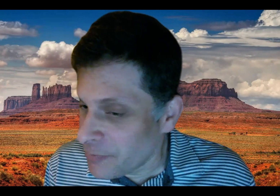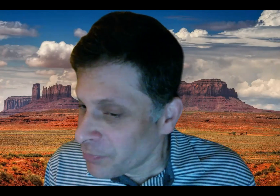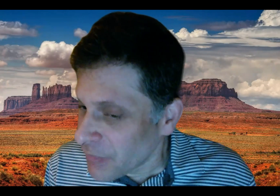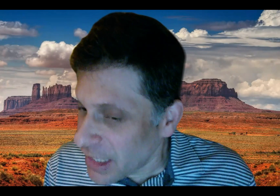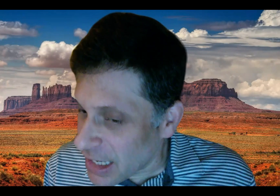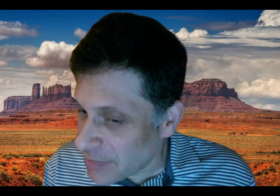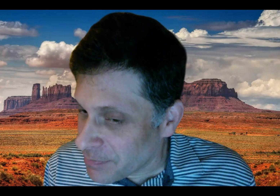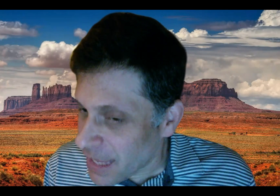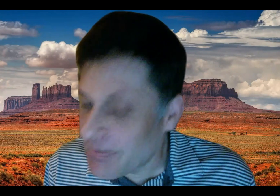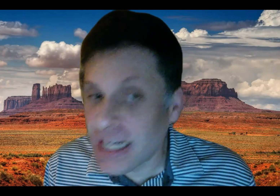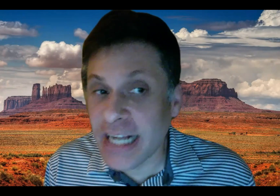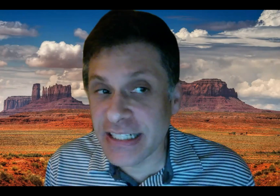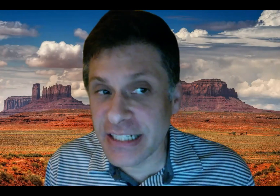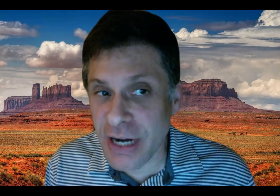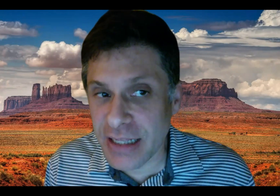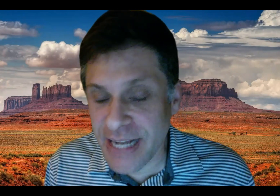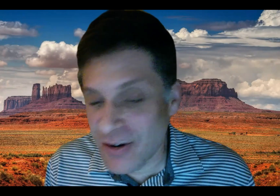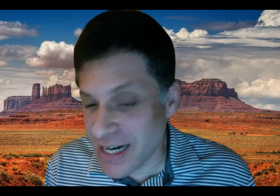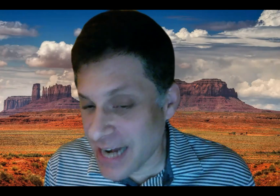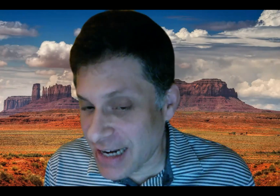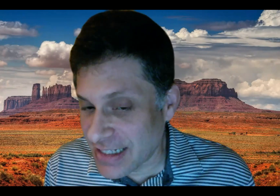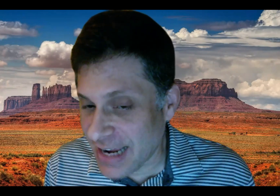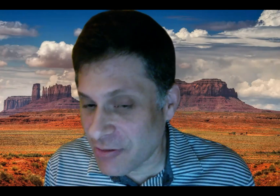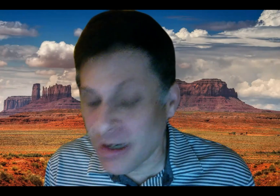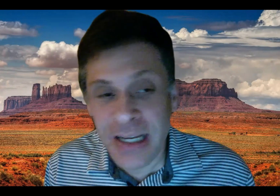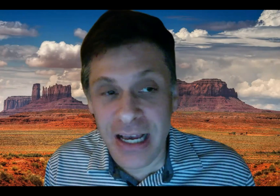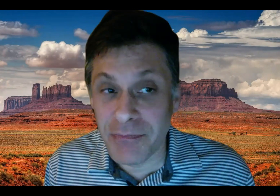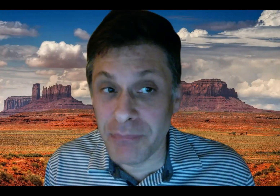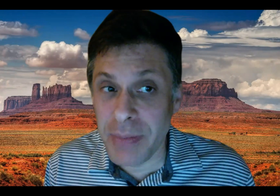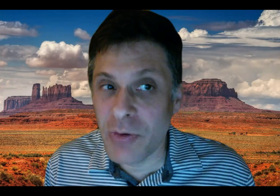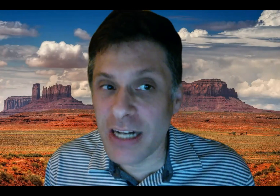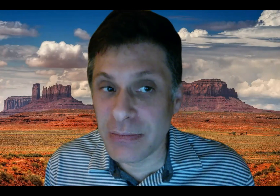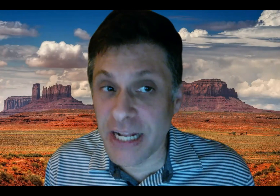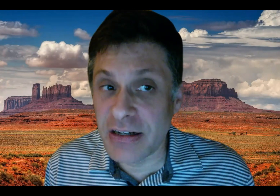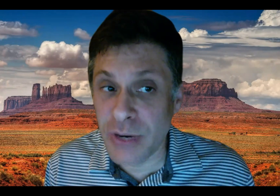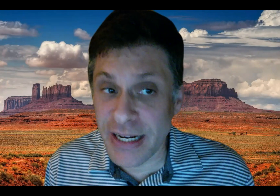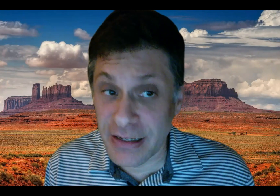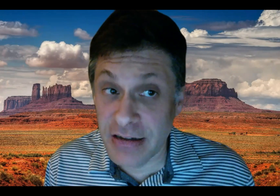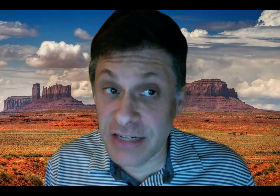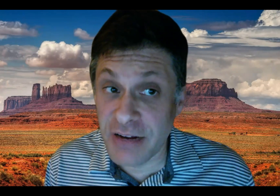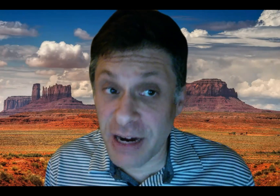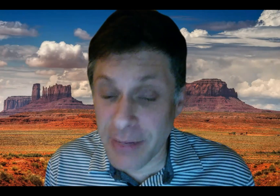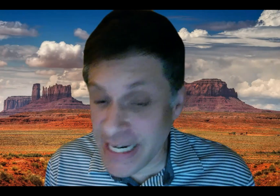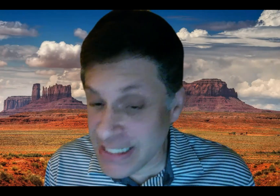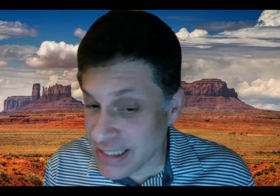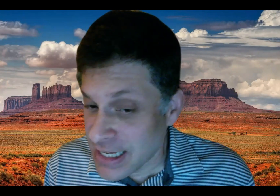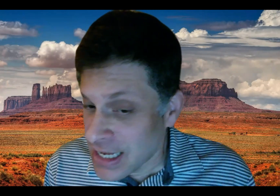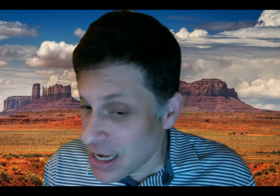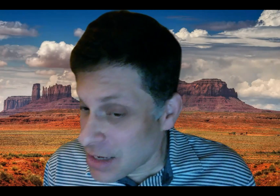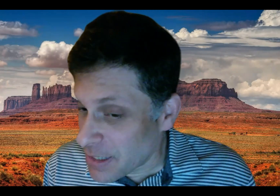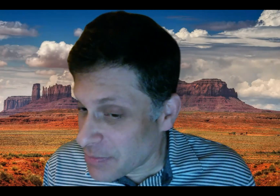would have your connections to track them down and say maybe you want some letters of